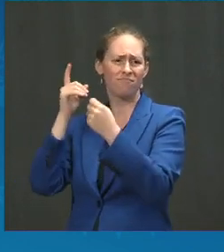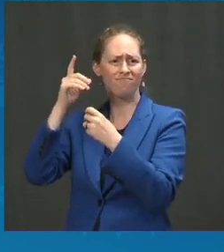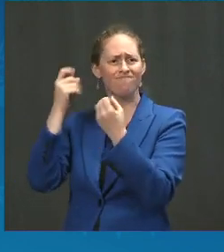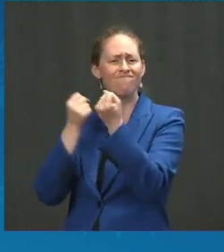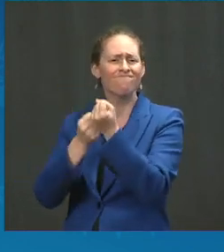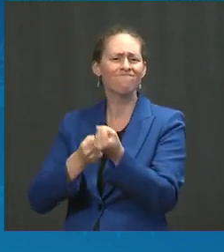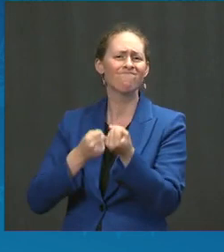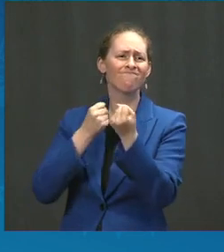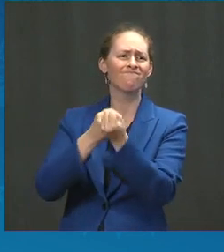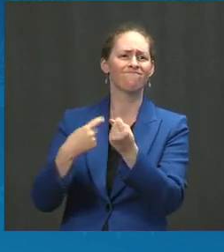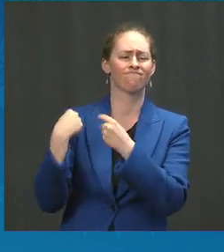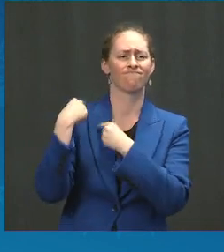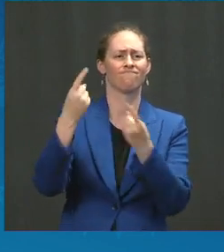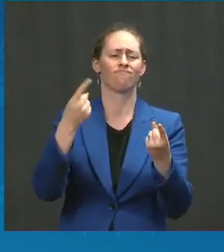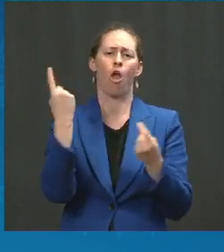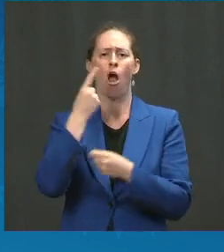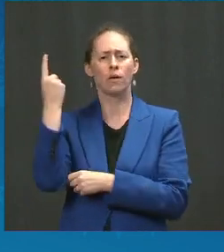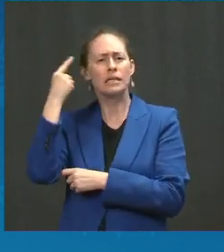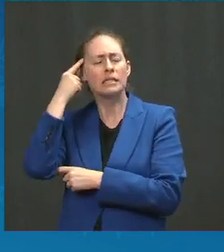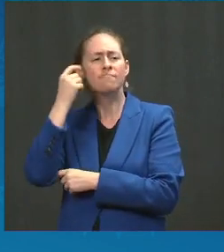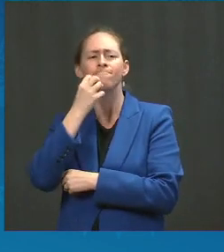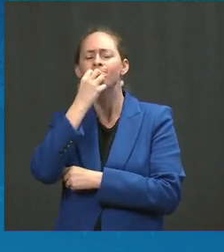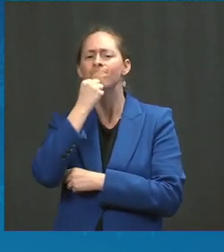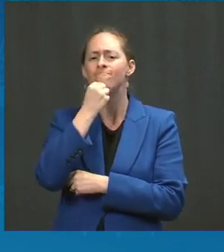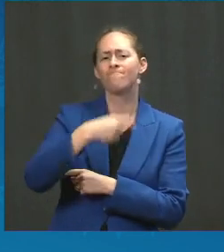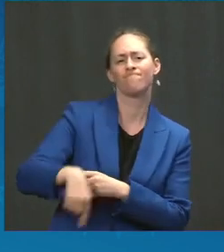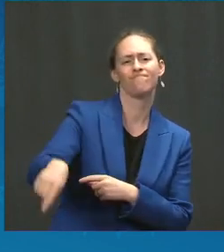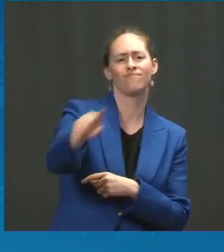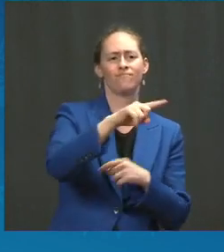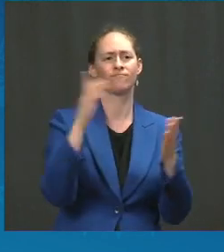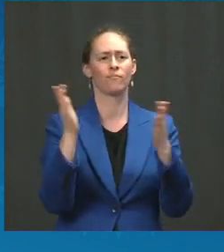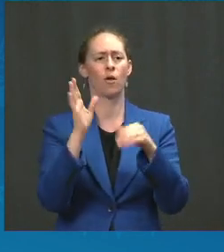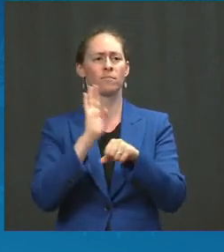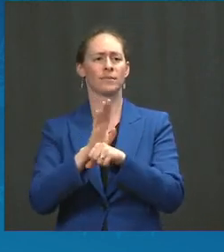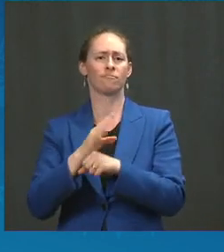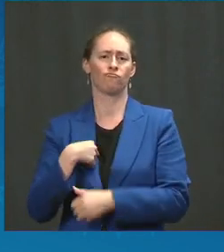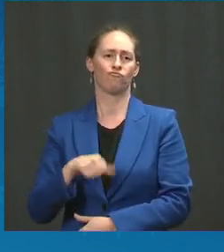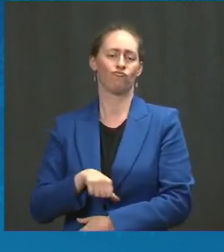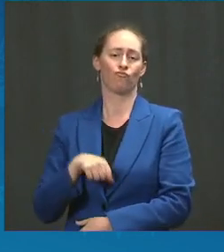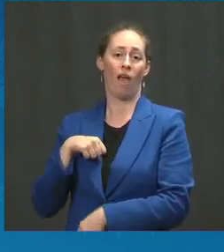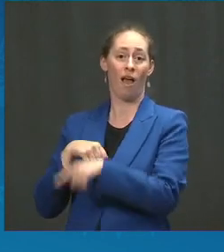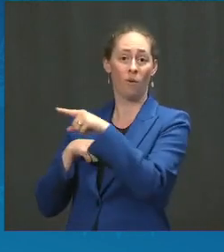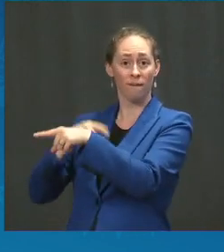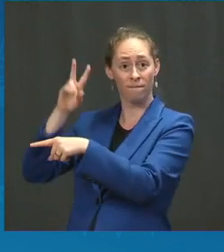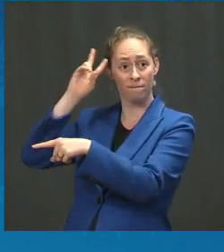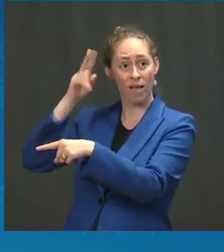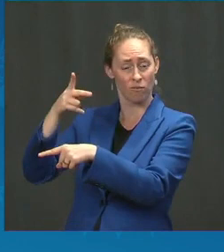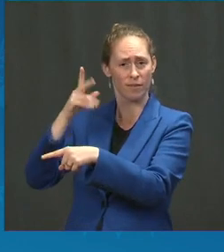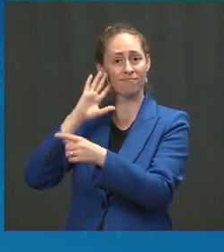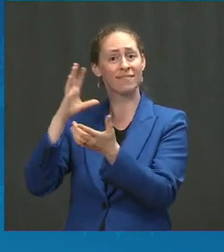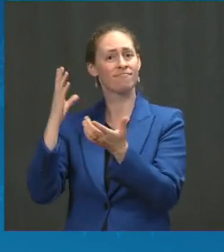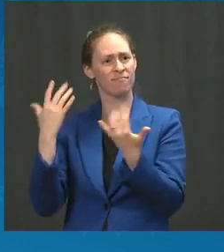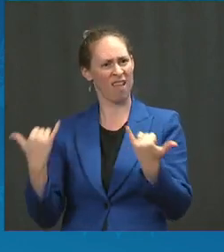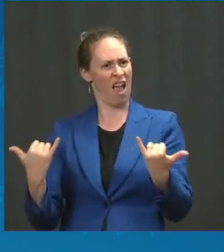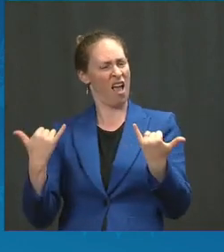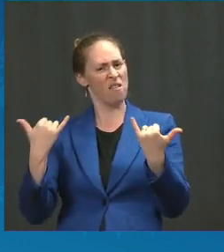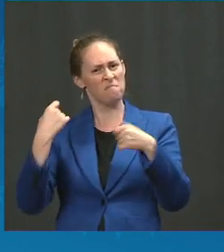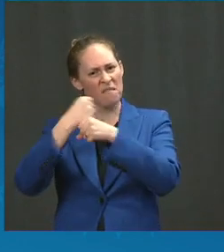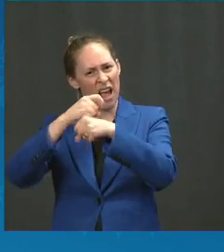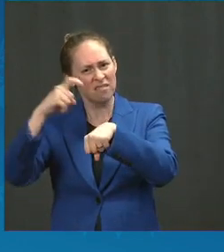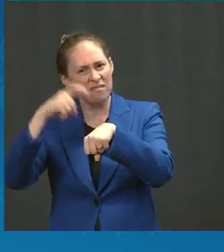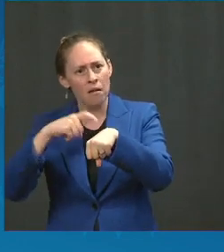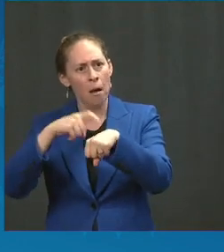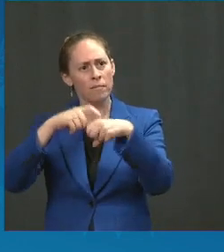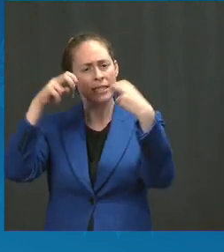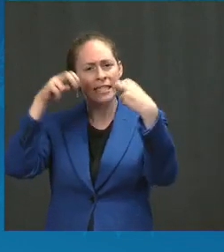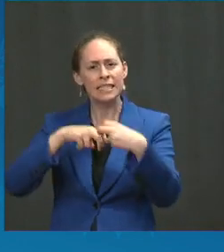so proud that we have a vice president who regularly takes time to meet with our nation's entrepreneurs to hear about their